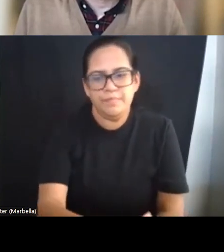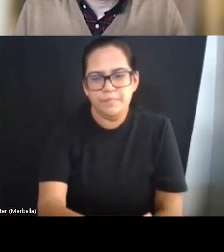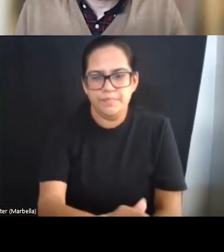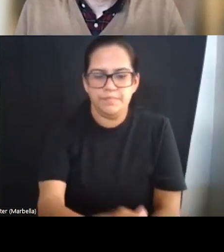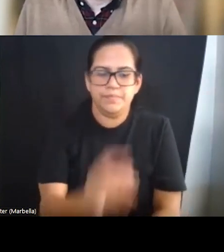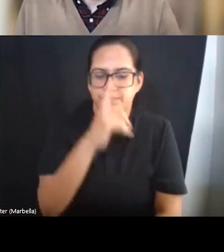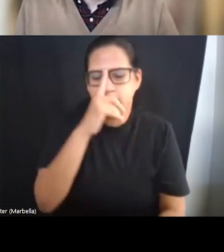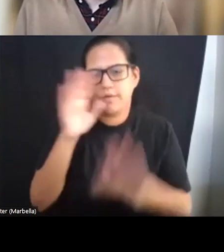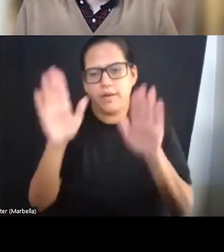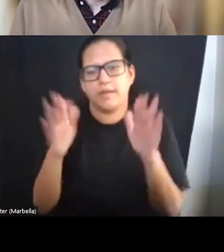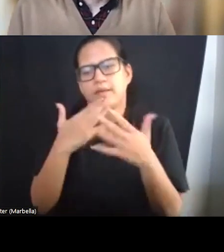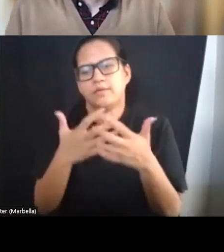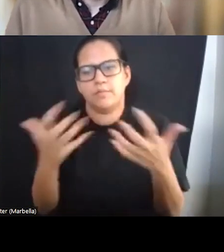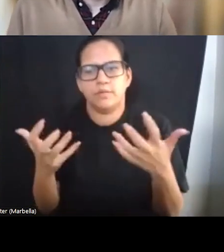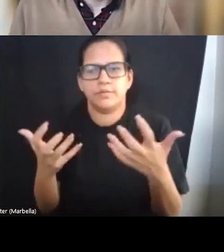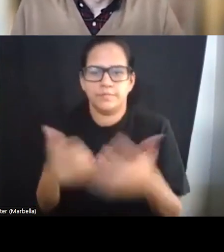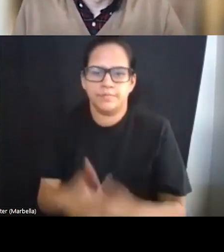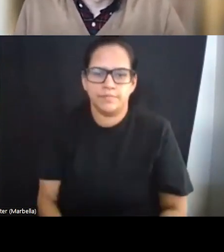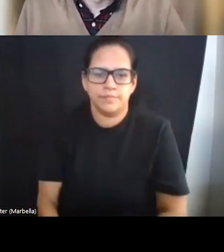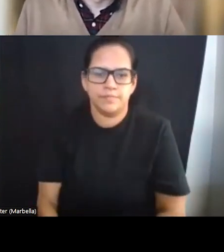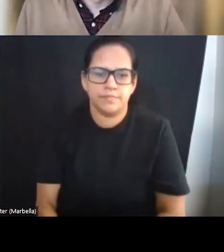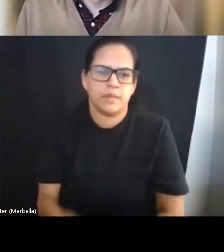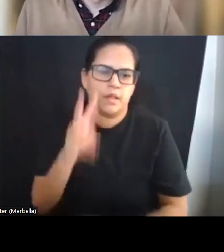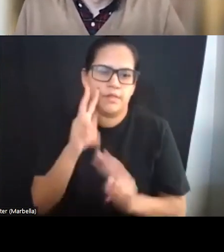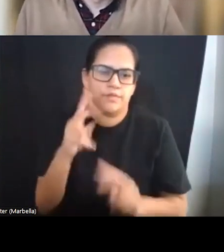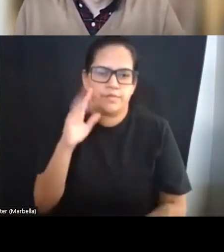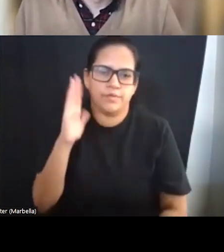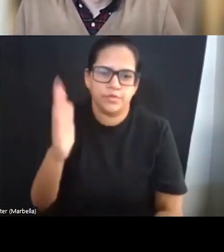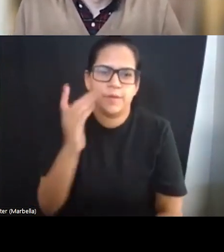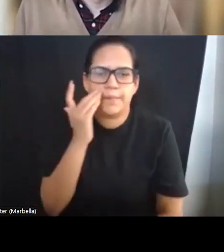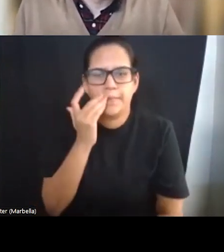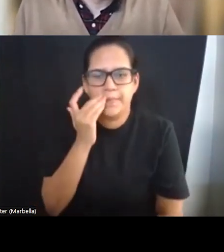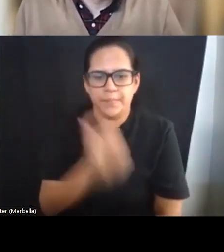Yeah. Great, thank you so much. And Violetta, the future.